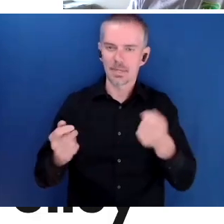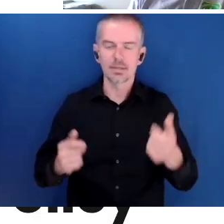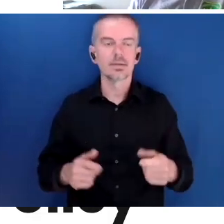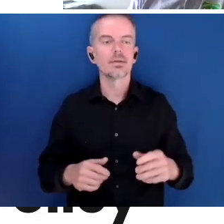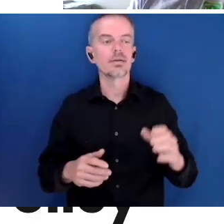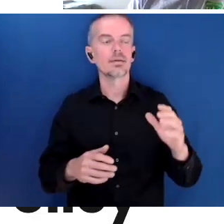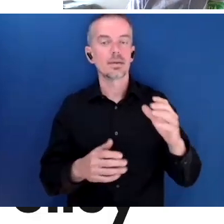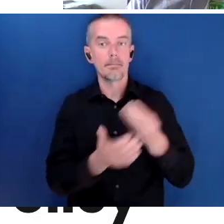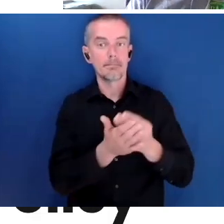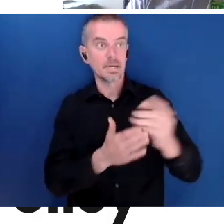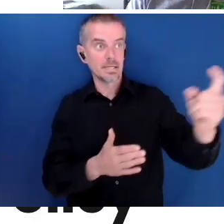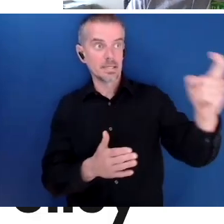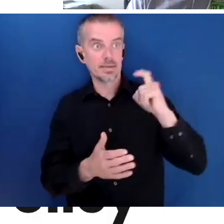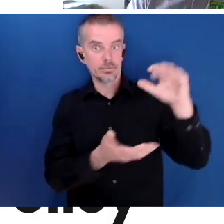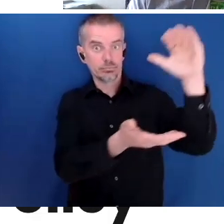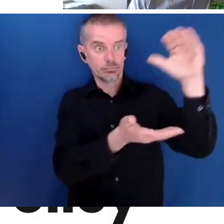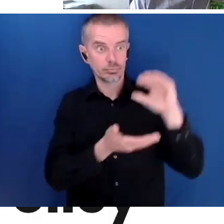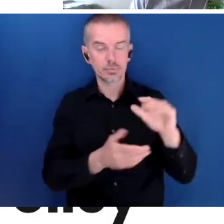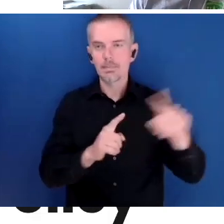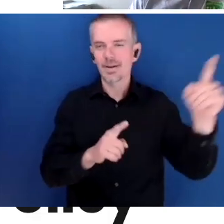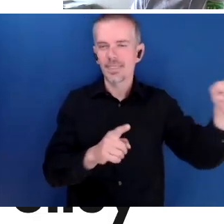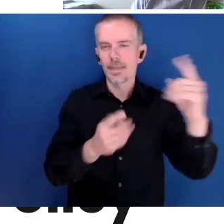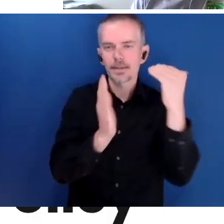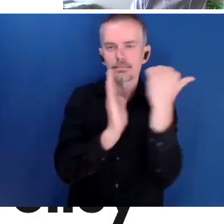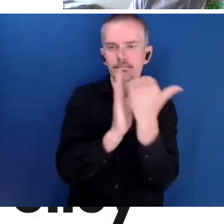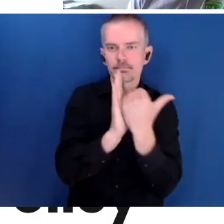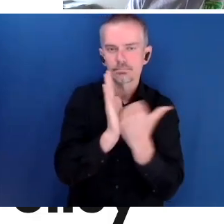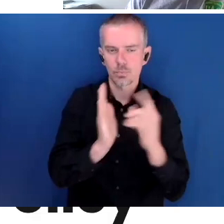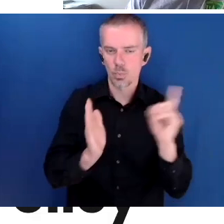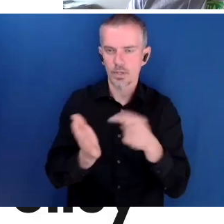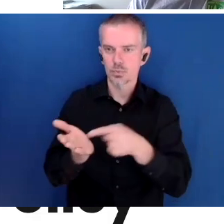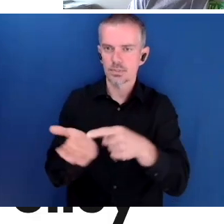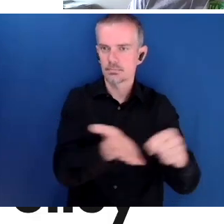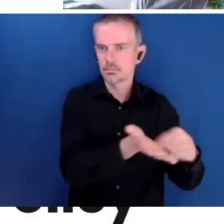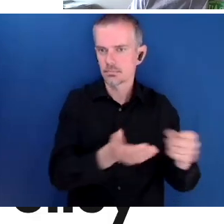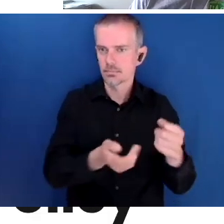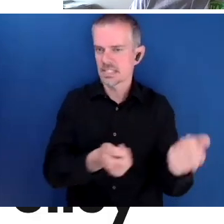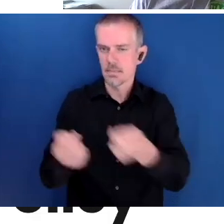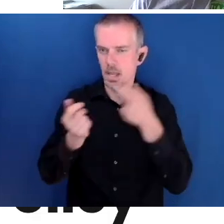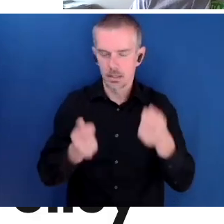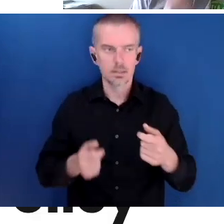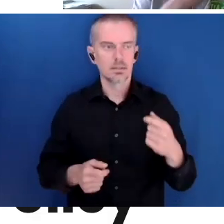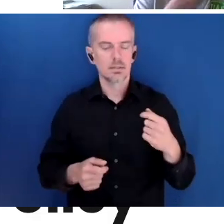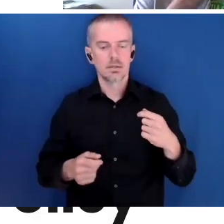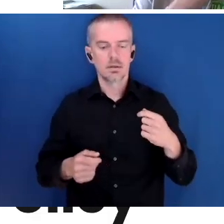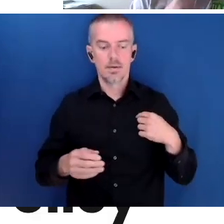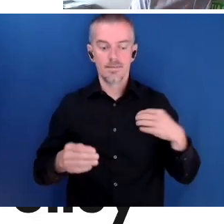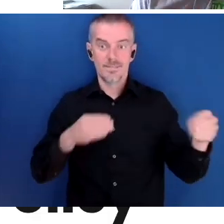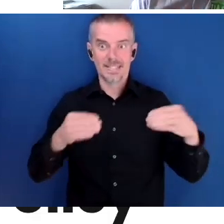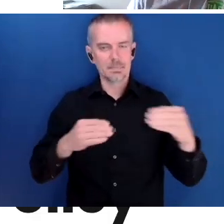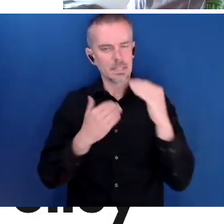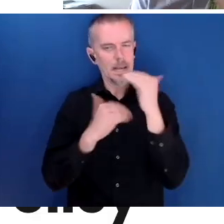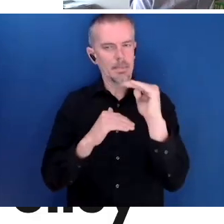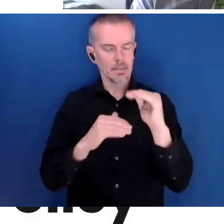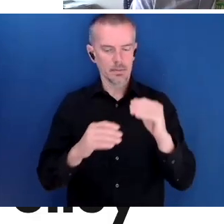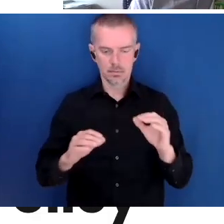those programs that Congress set for those dollars. And we have limited discretion to kind of move money